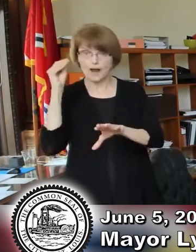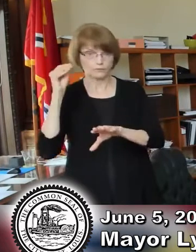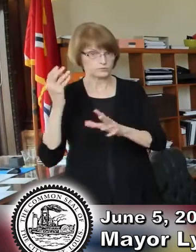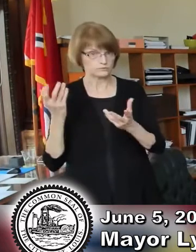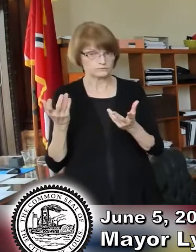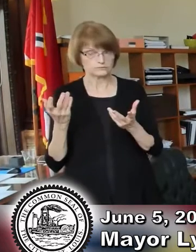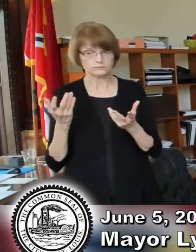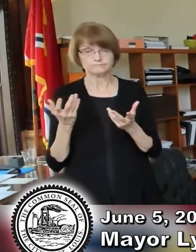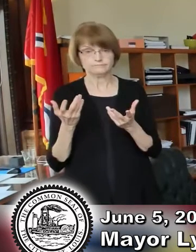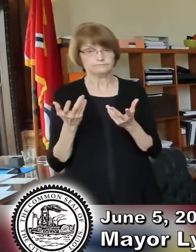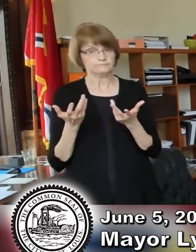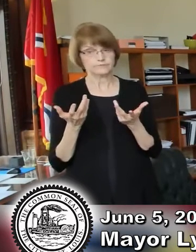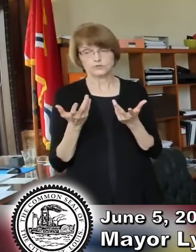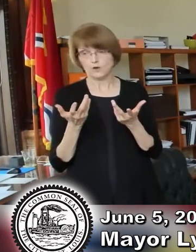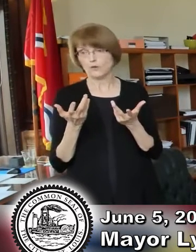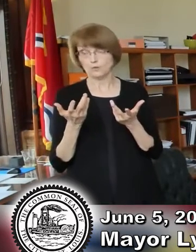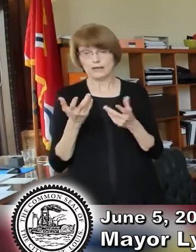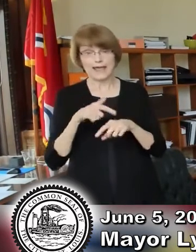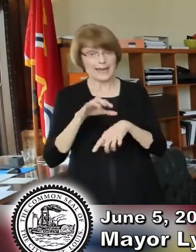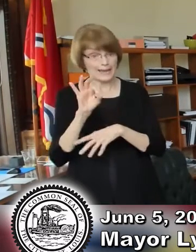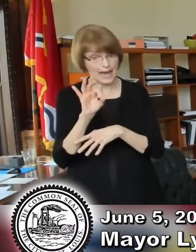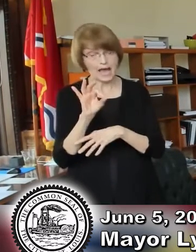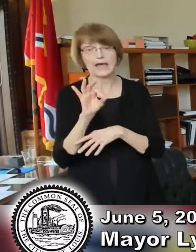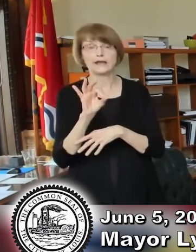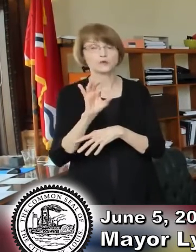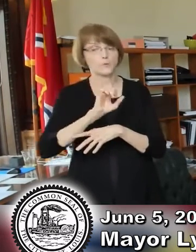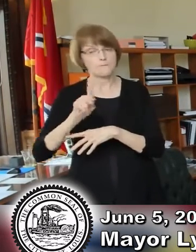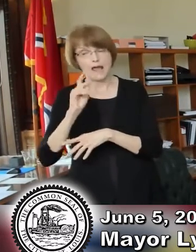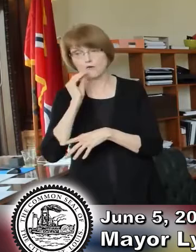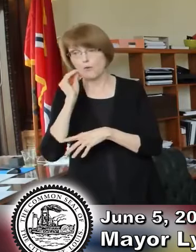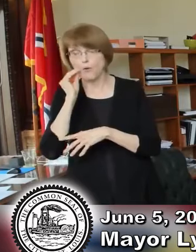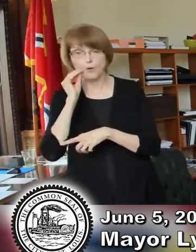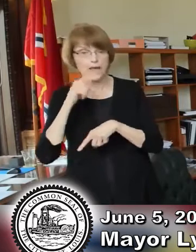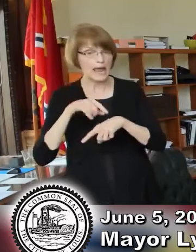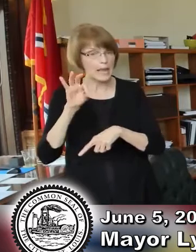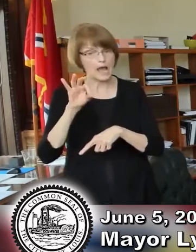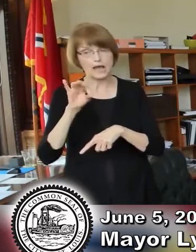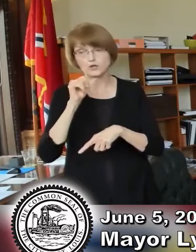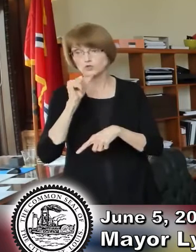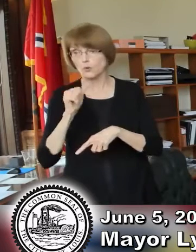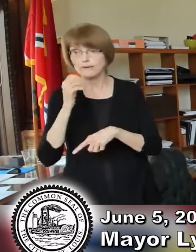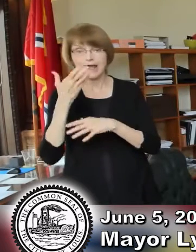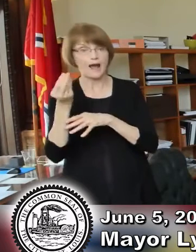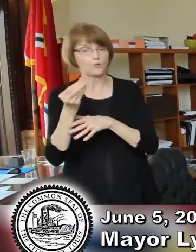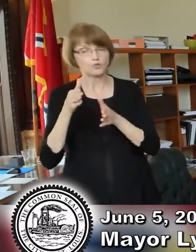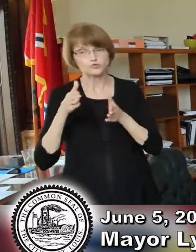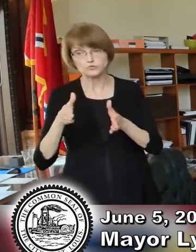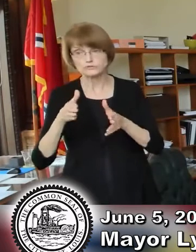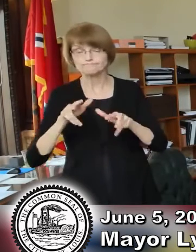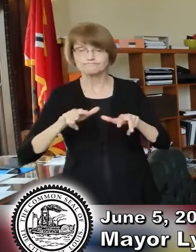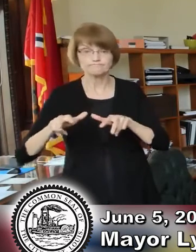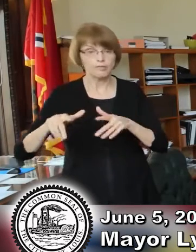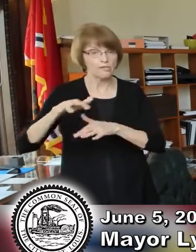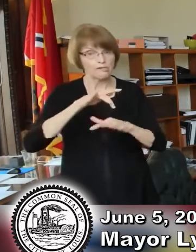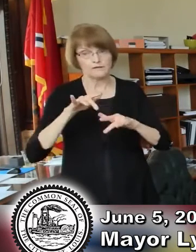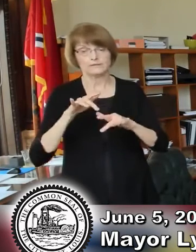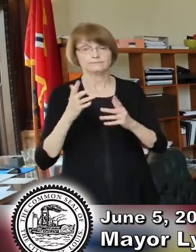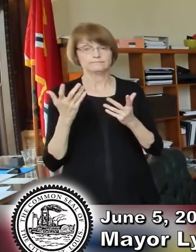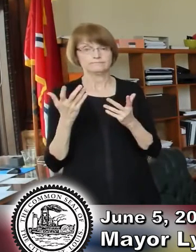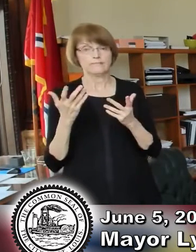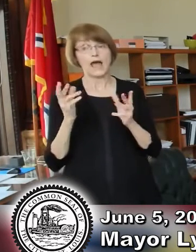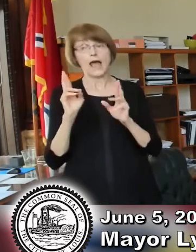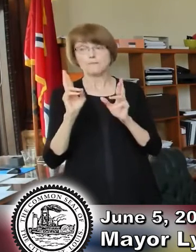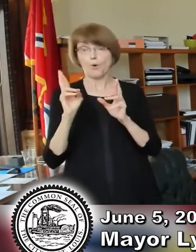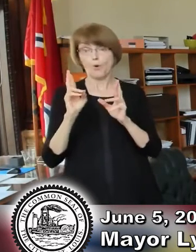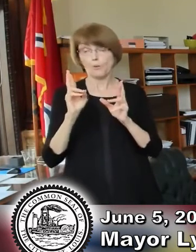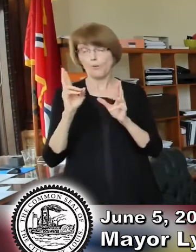be off the streets, off the sidewalks by 9 p.m. this weekend. I'm hopeful we'll be able to lift this curfew